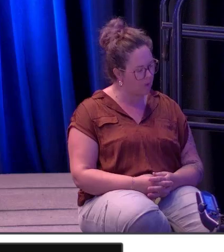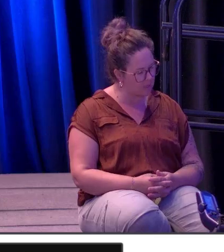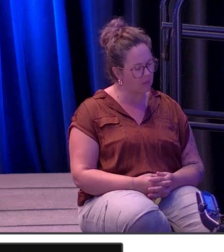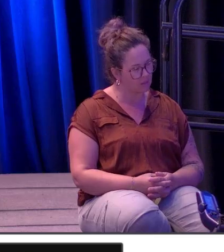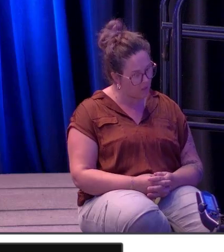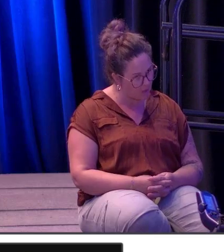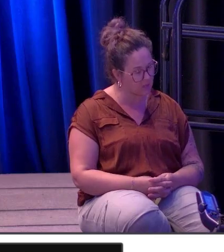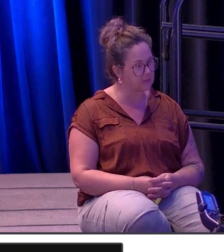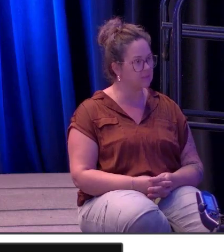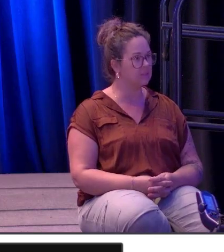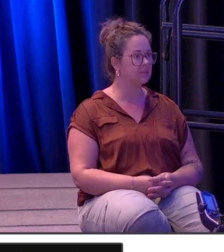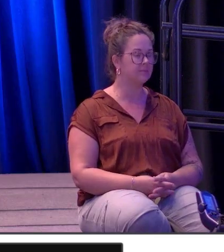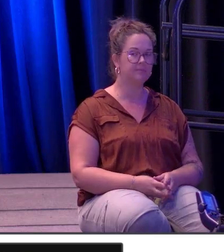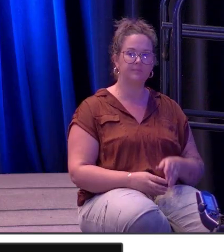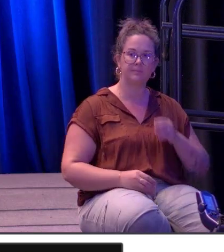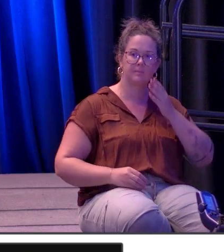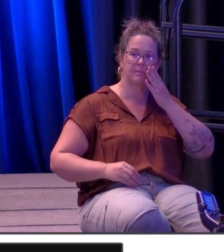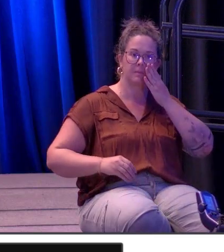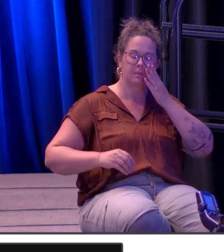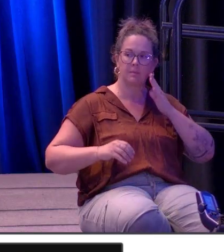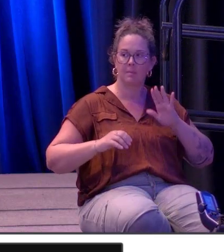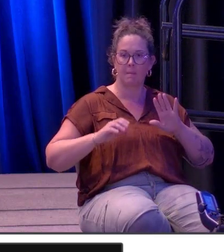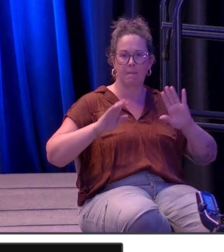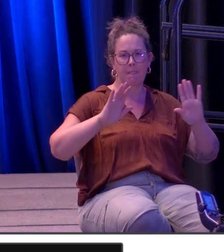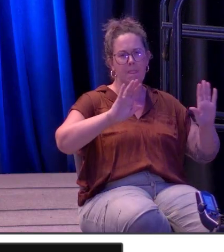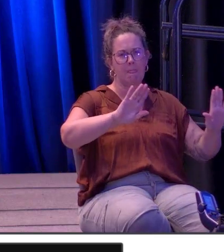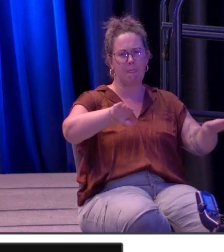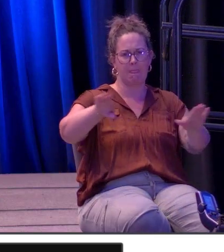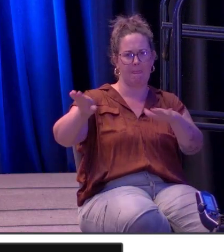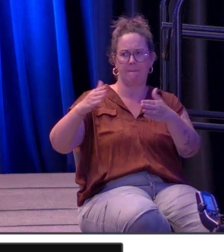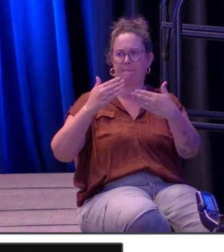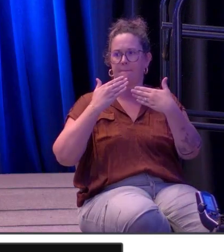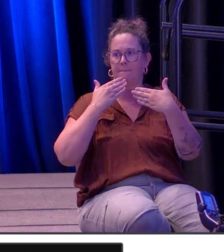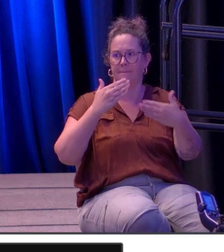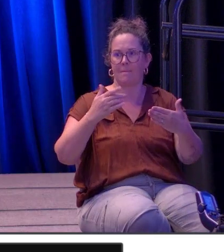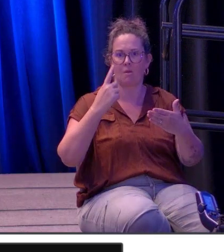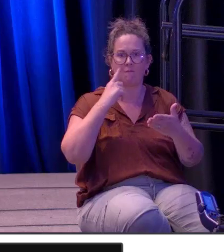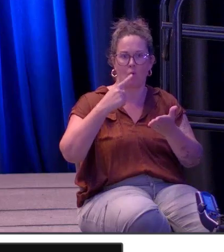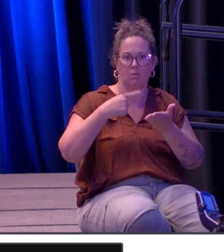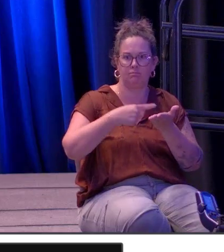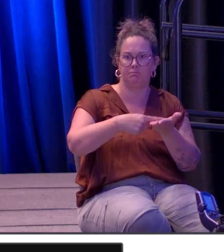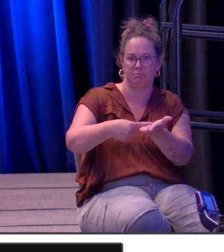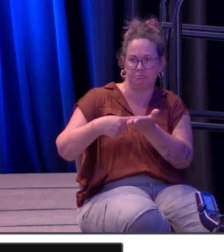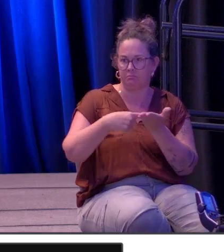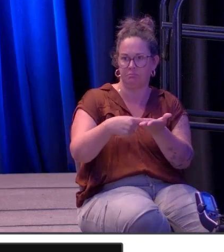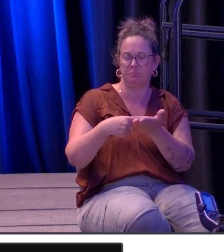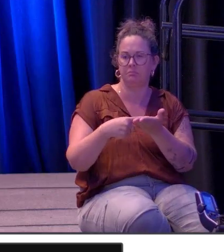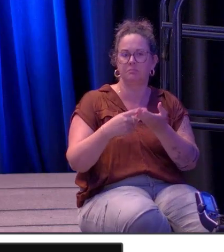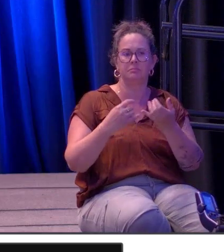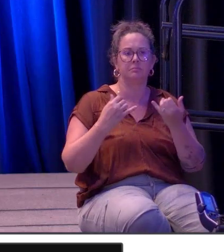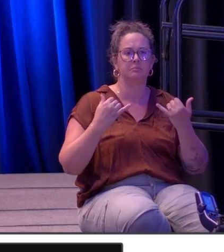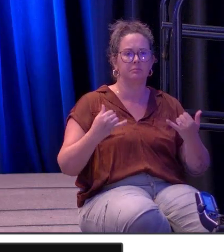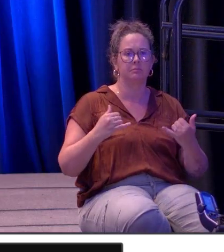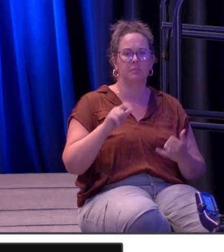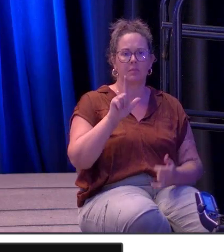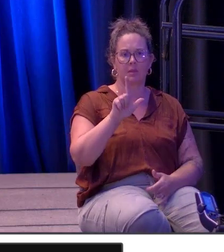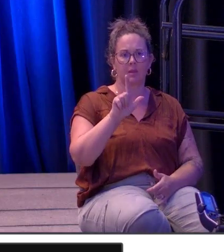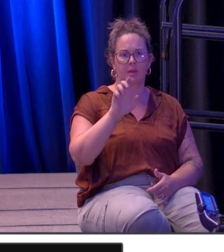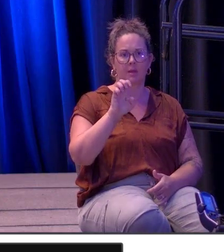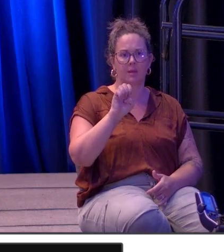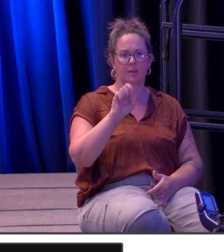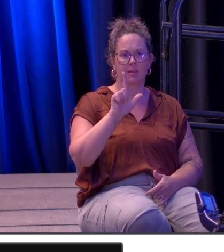All right, everybody. Thank you for taking part in this. So what we want to do is Leland is going